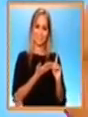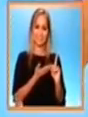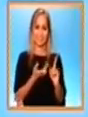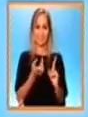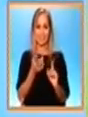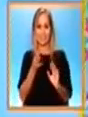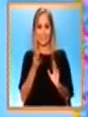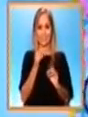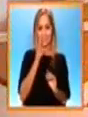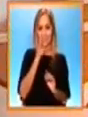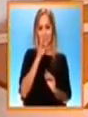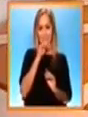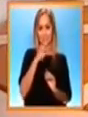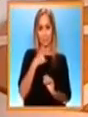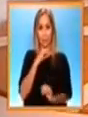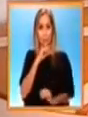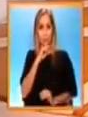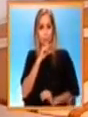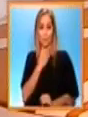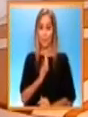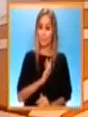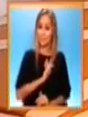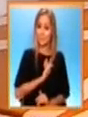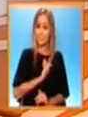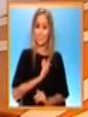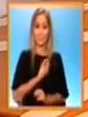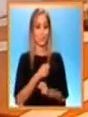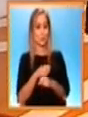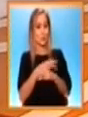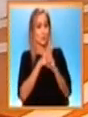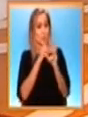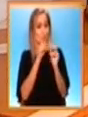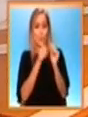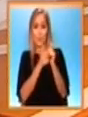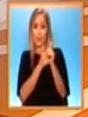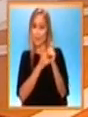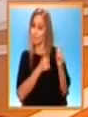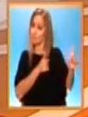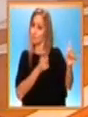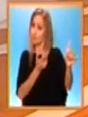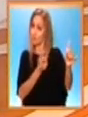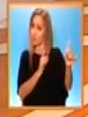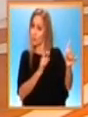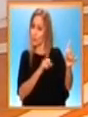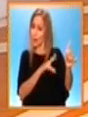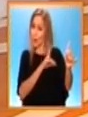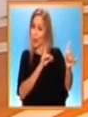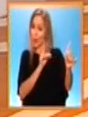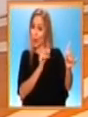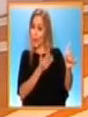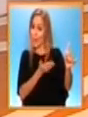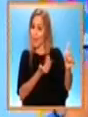And if I had a chance, I would never let you go.